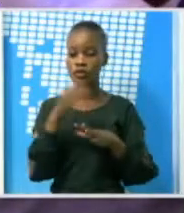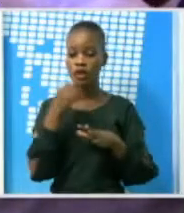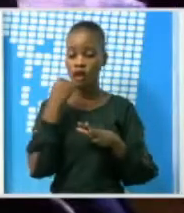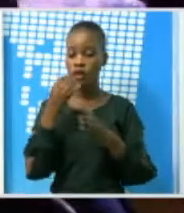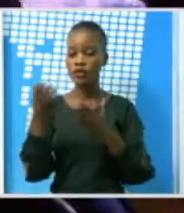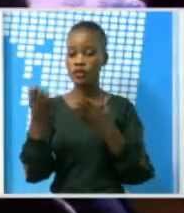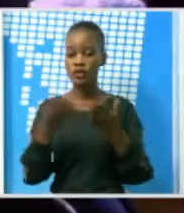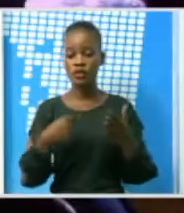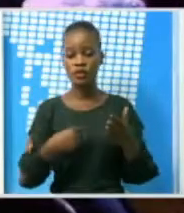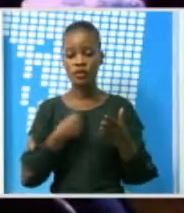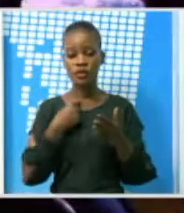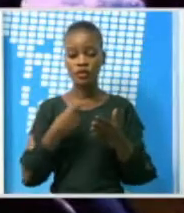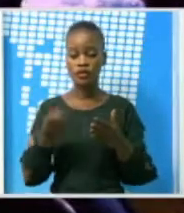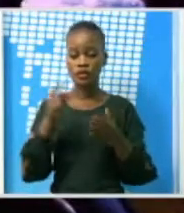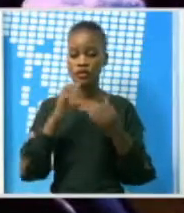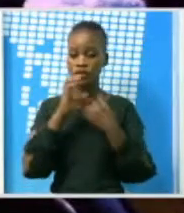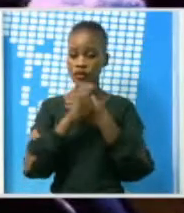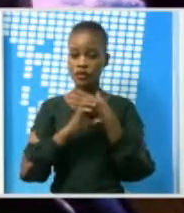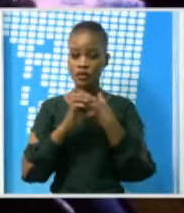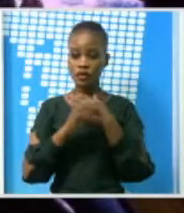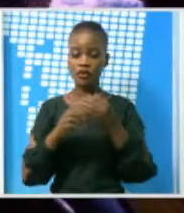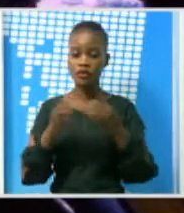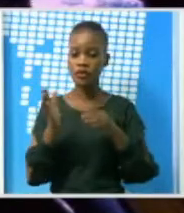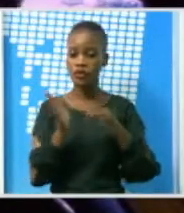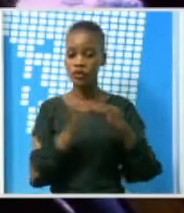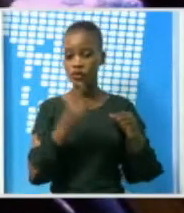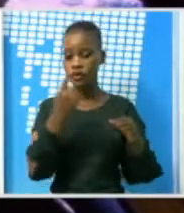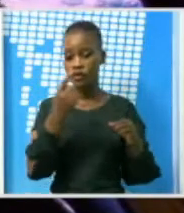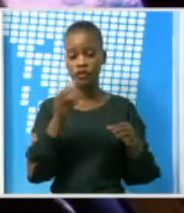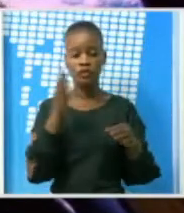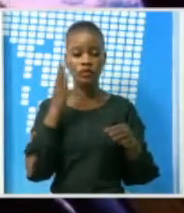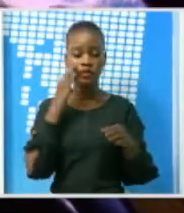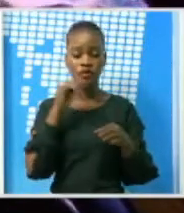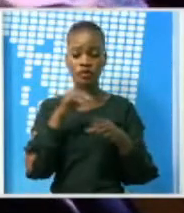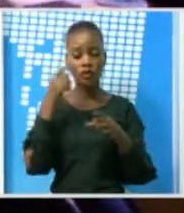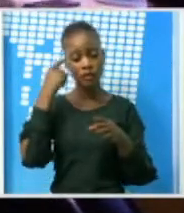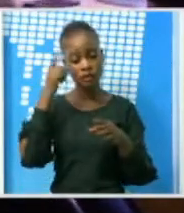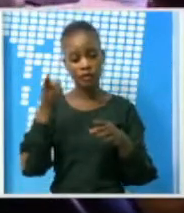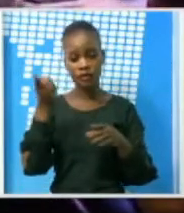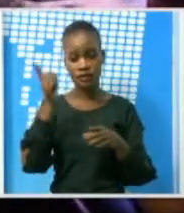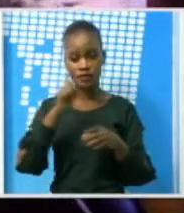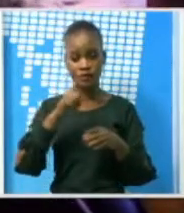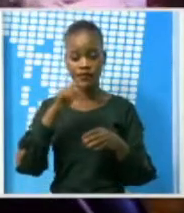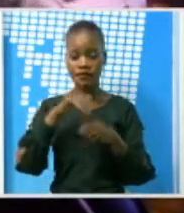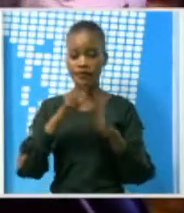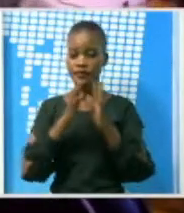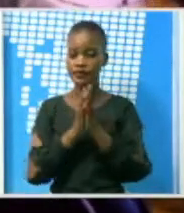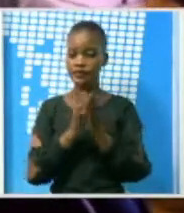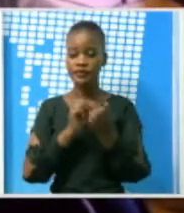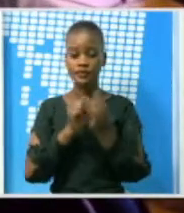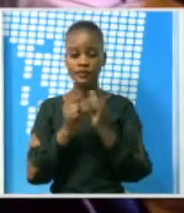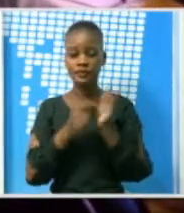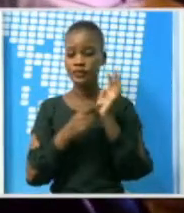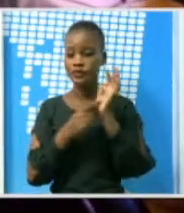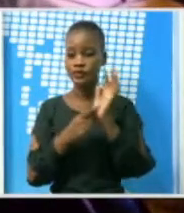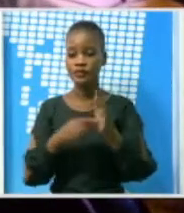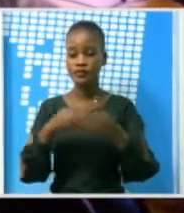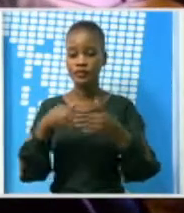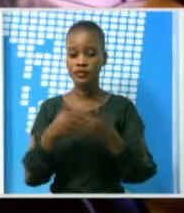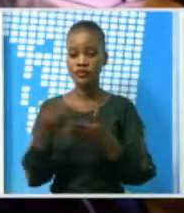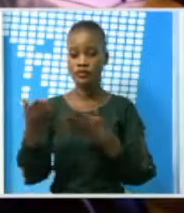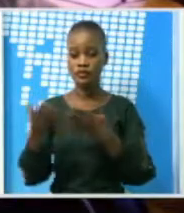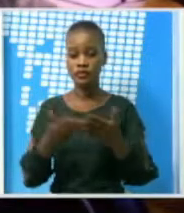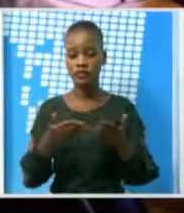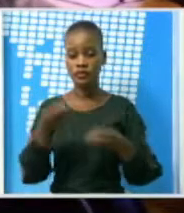Uganda claims that the country has set aside $1 billion for investment guarantees, which will significantly increase investment in